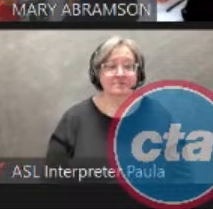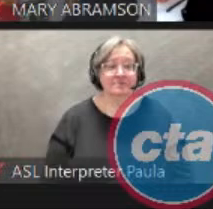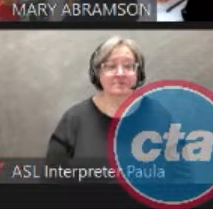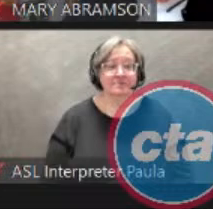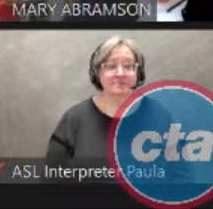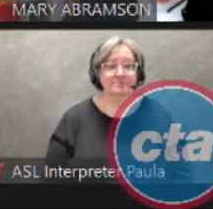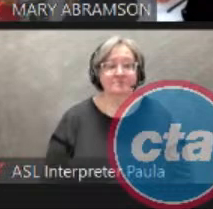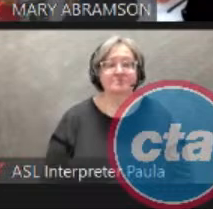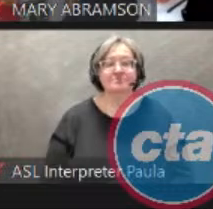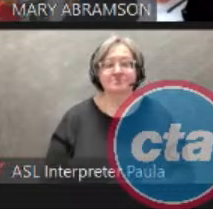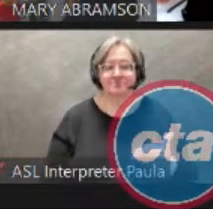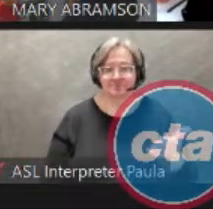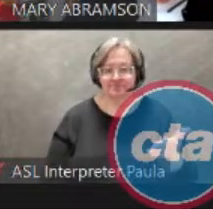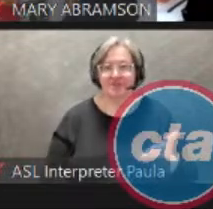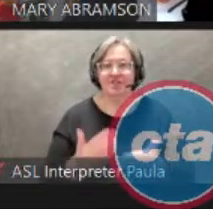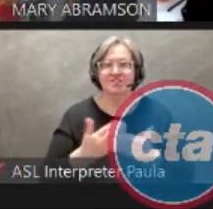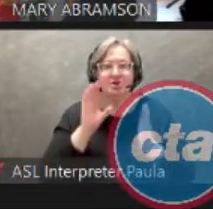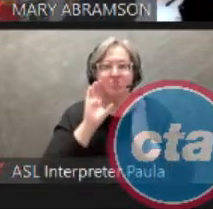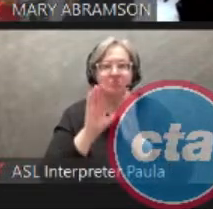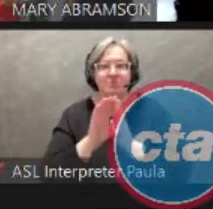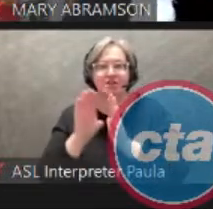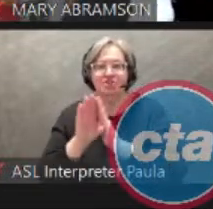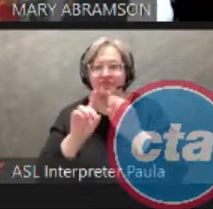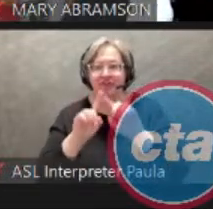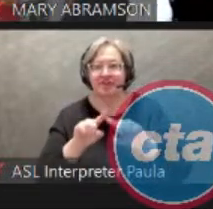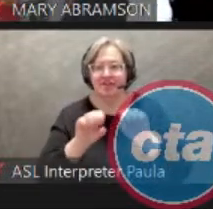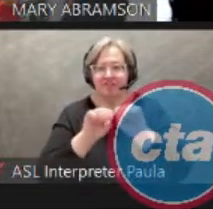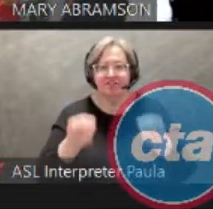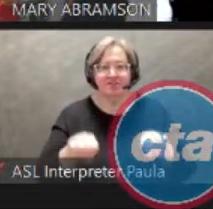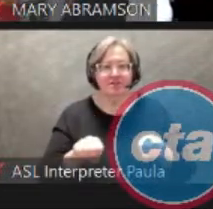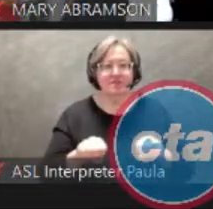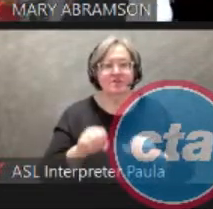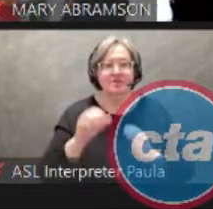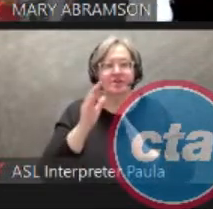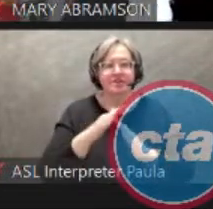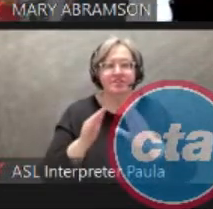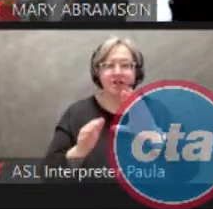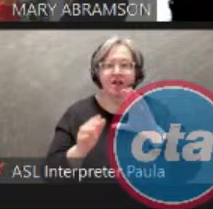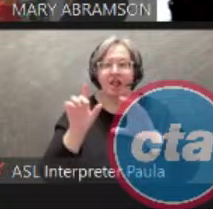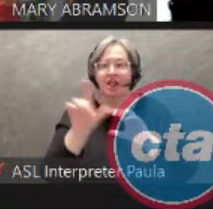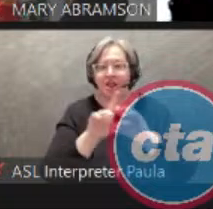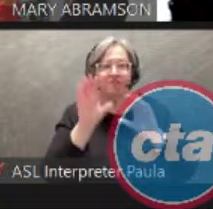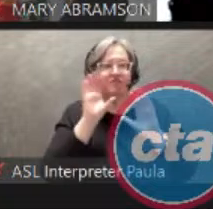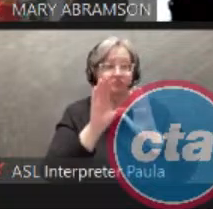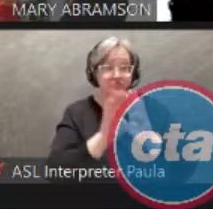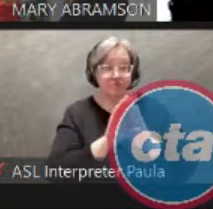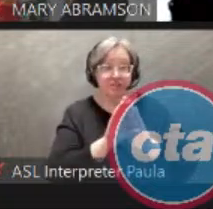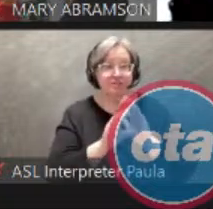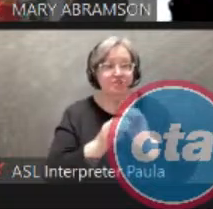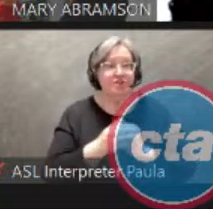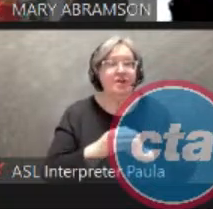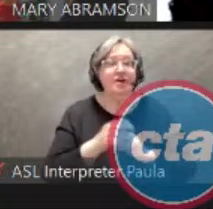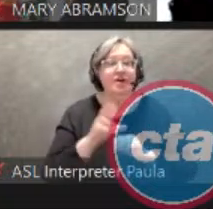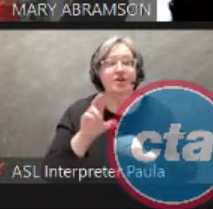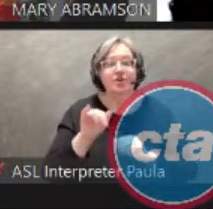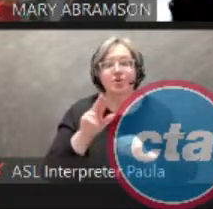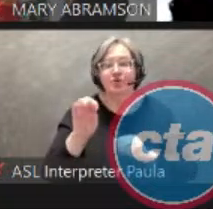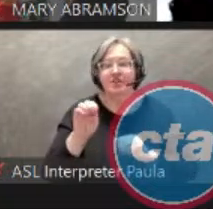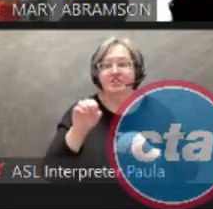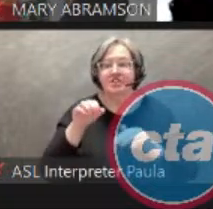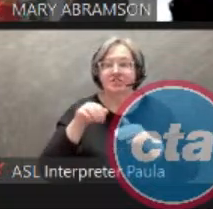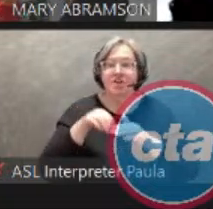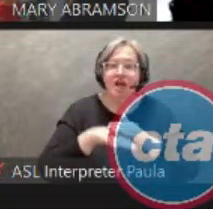Next few slides here are just some visuals of the stations. The top left photo is a rendering of the recent entrance to the Blue Line